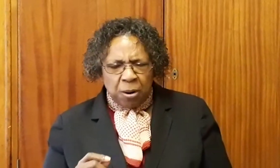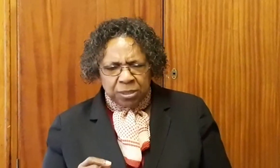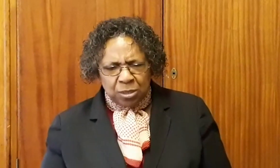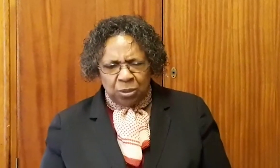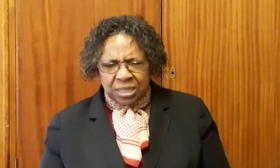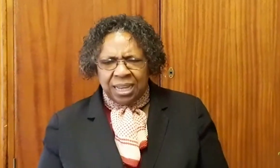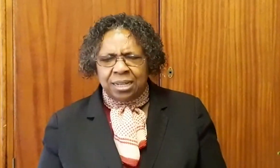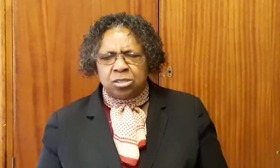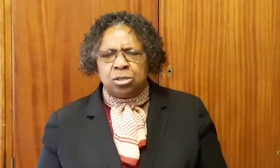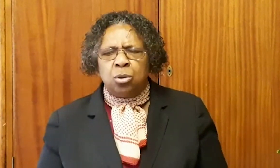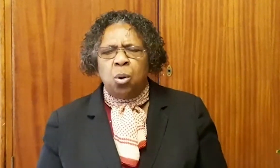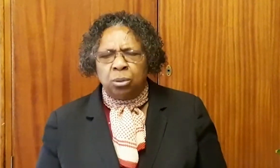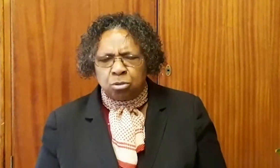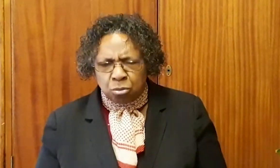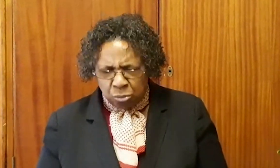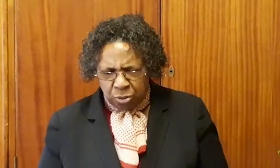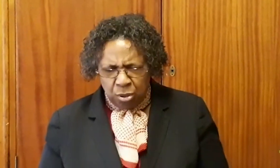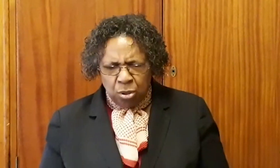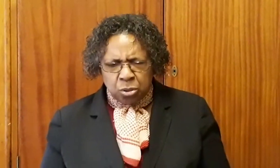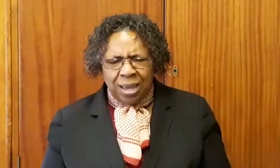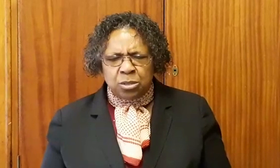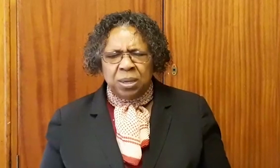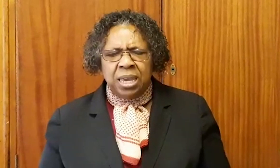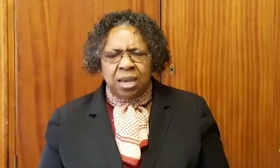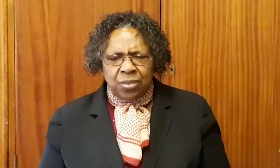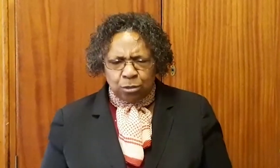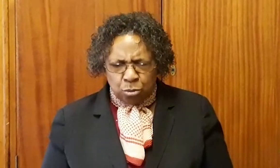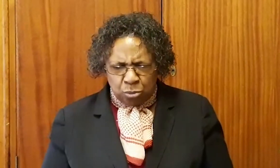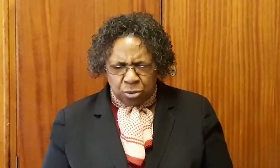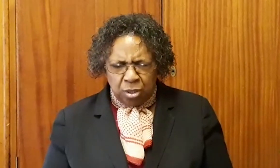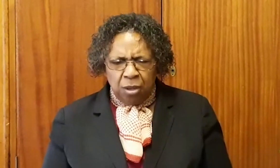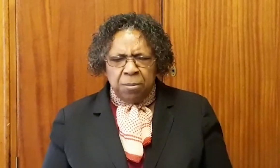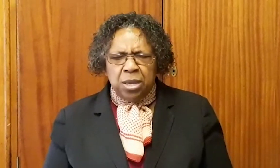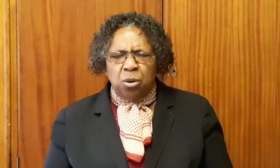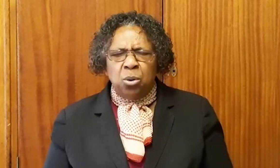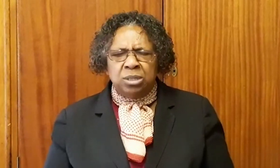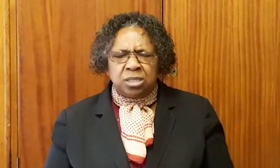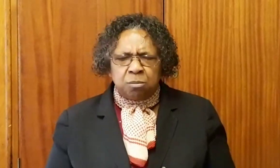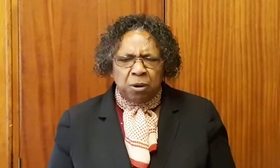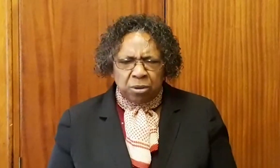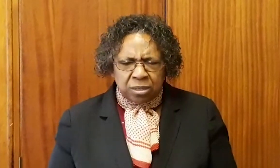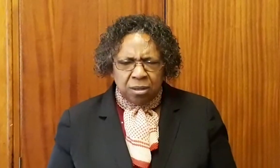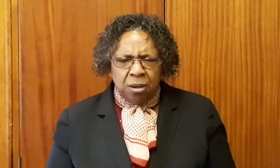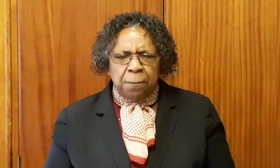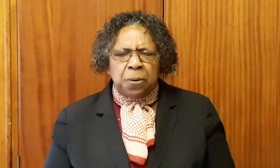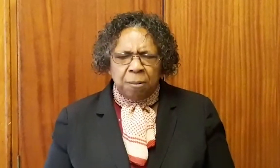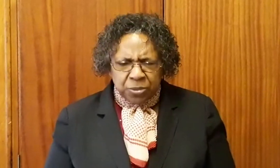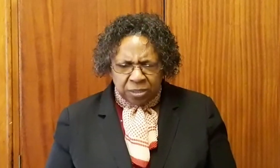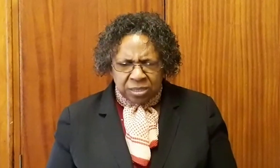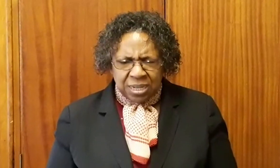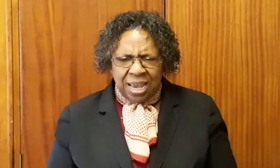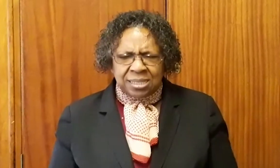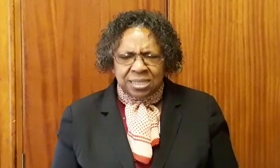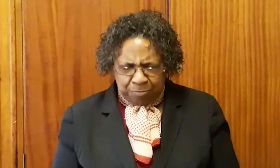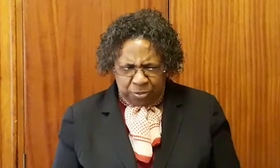you promise, Lord, to guide us into all truth. So as we hear that truth, may your Holy Spirit prompt